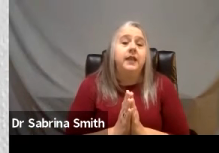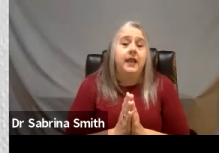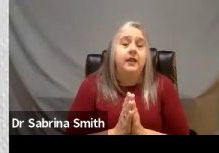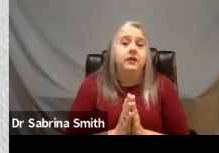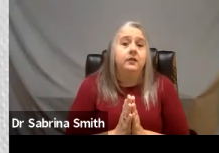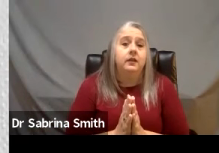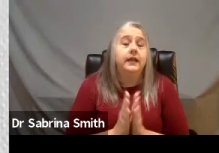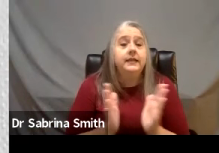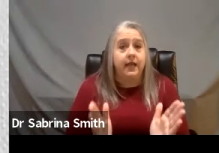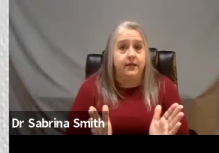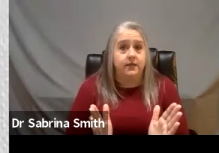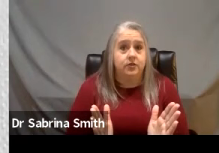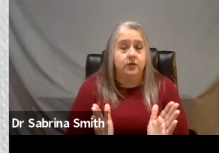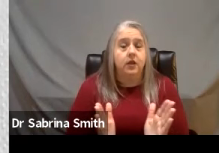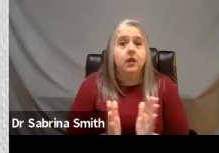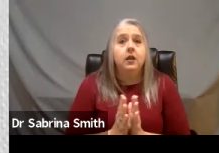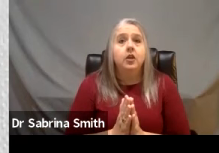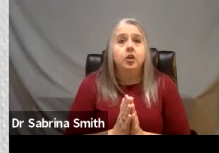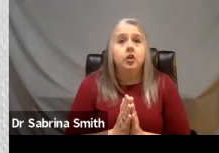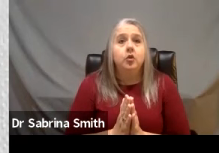go to take any test,